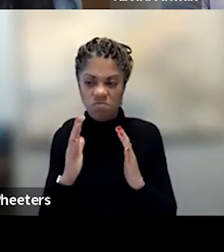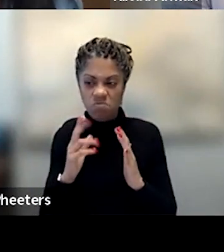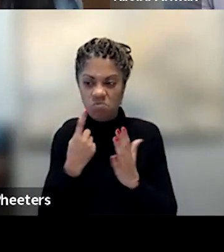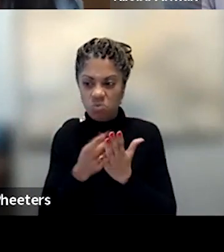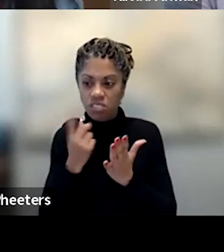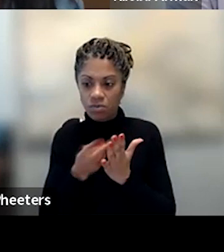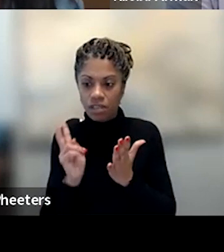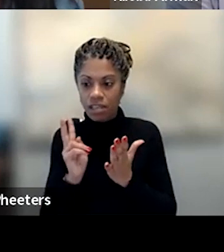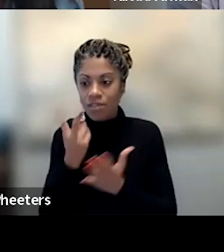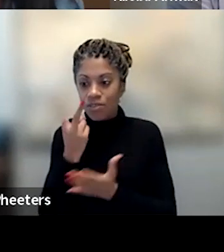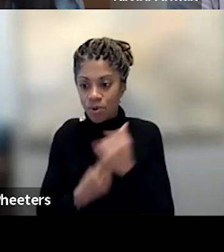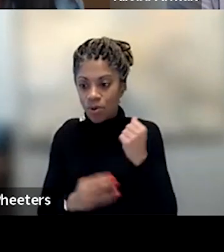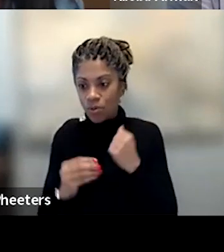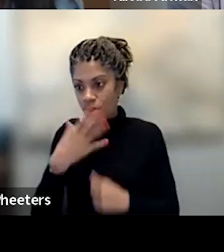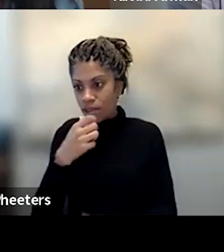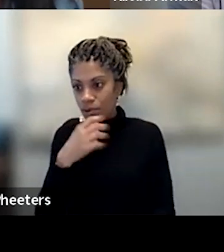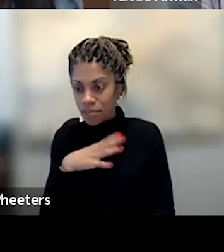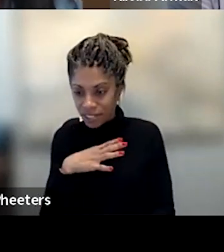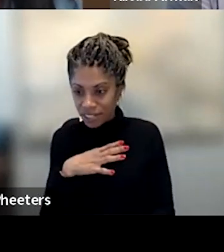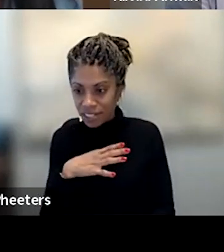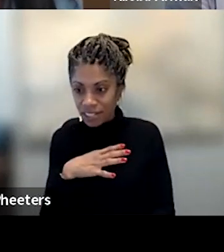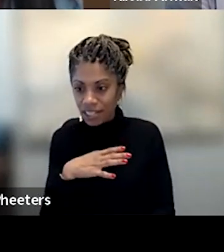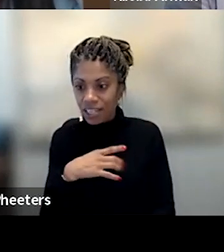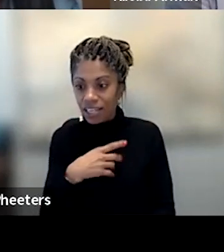both white women. And, they